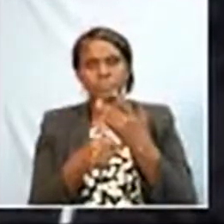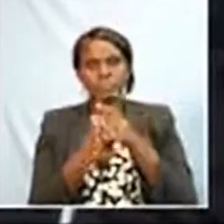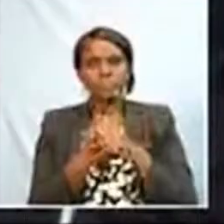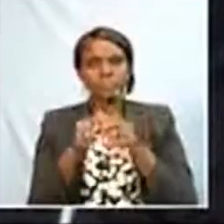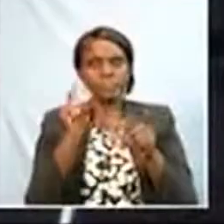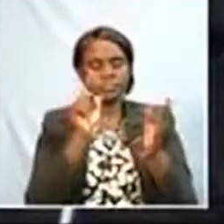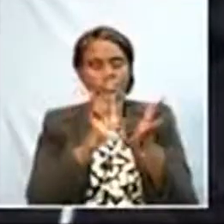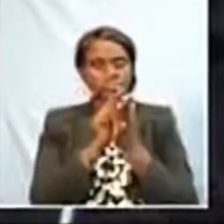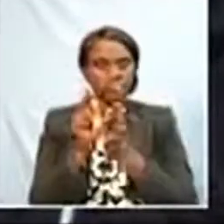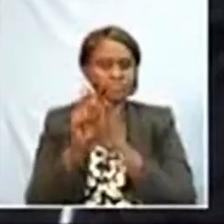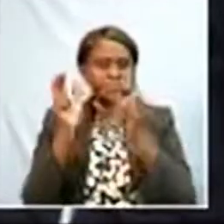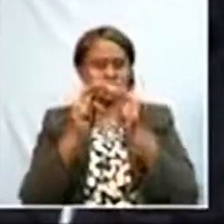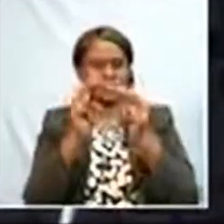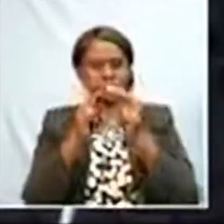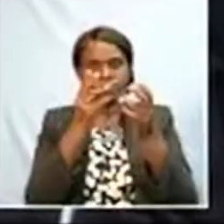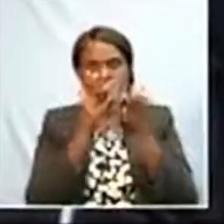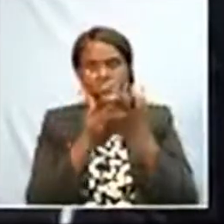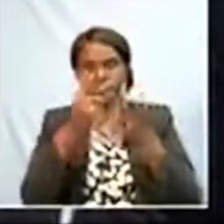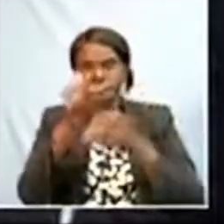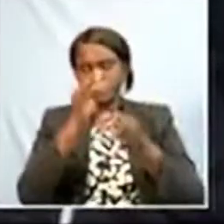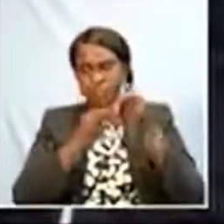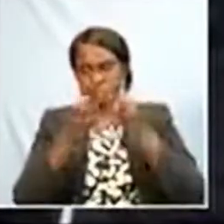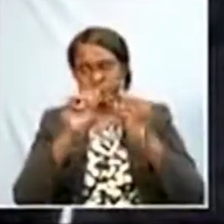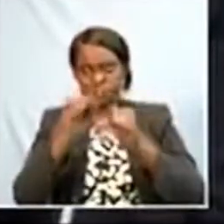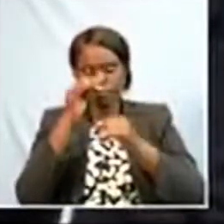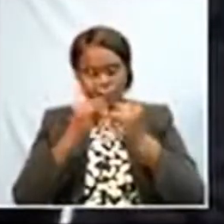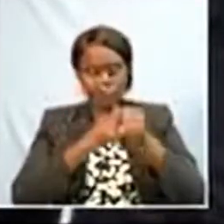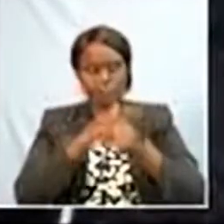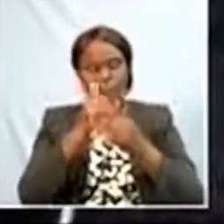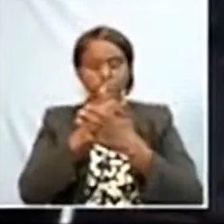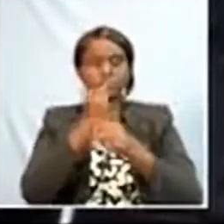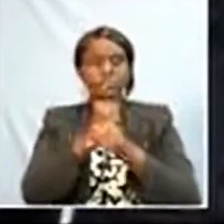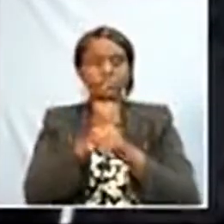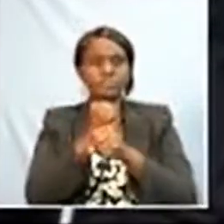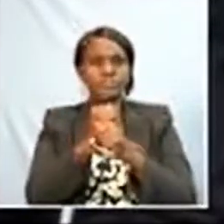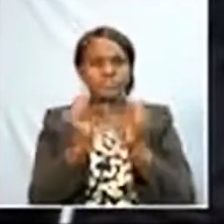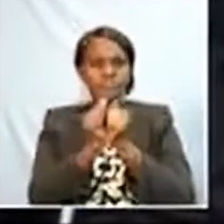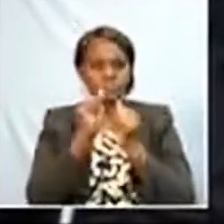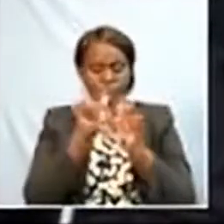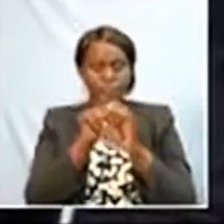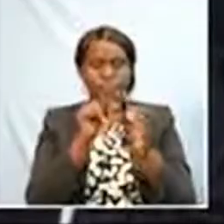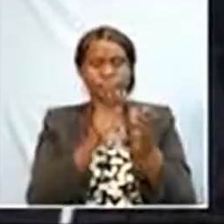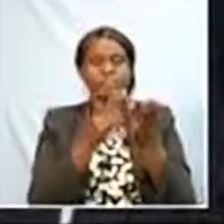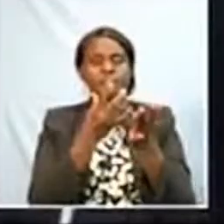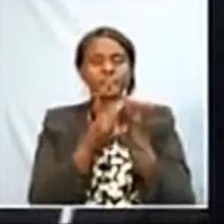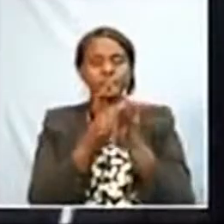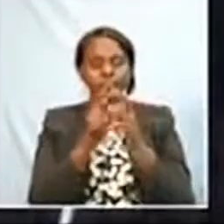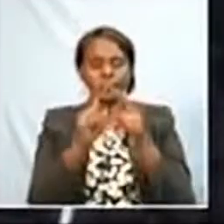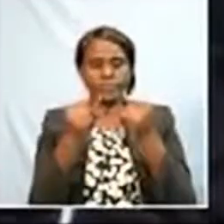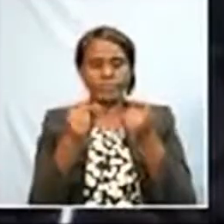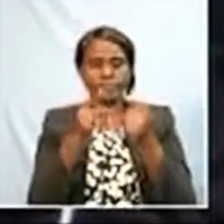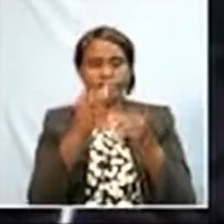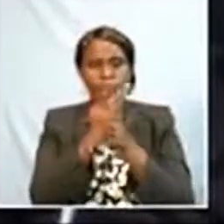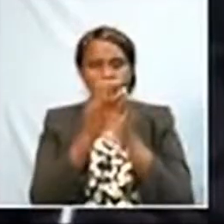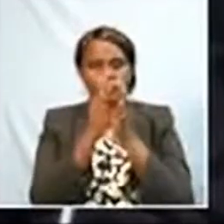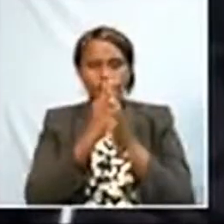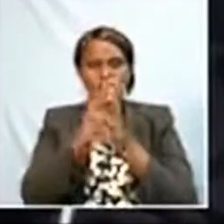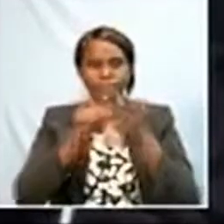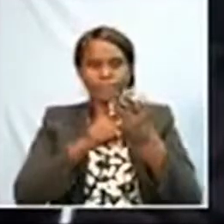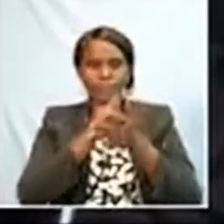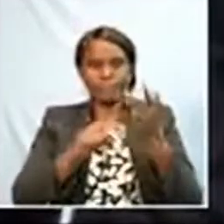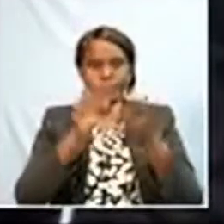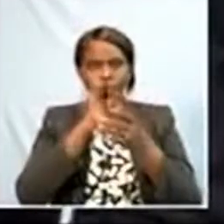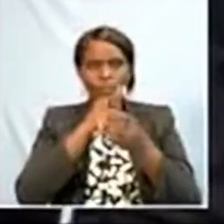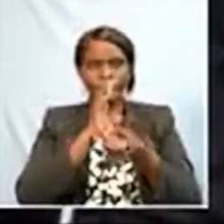by signing the contract, he stated that he would complete all the works within this amount. But now the contract is terminated, and